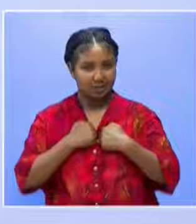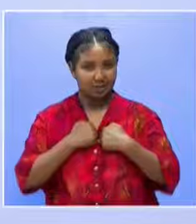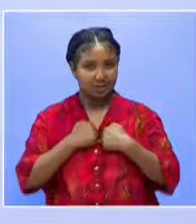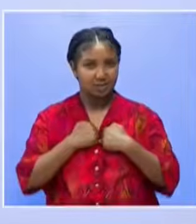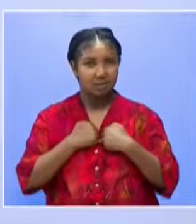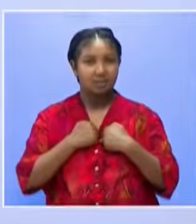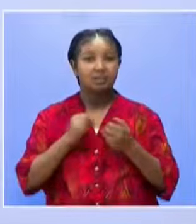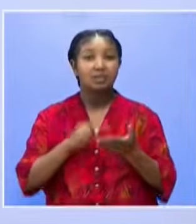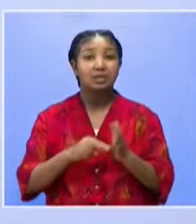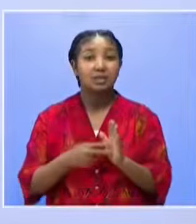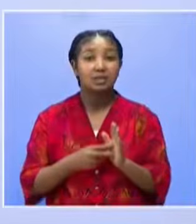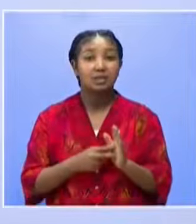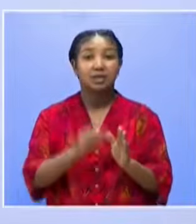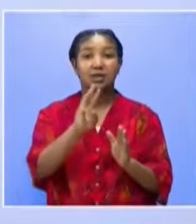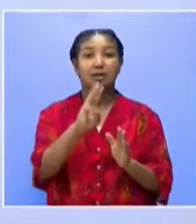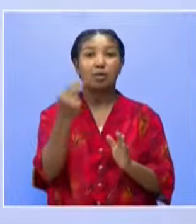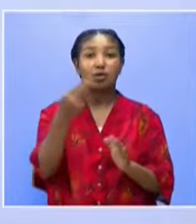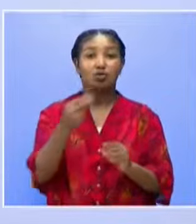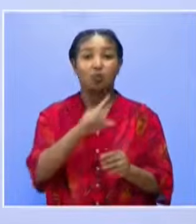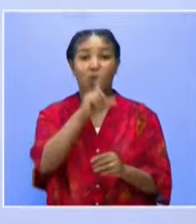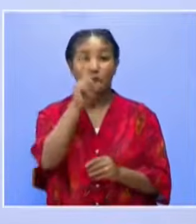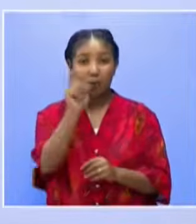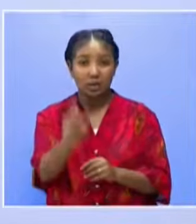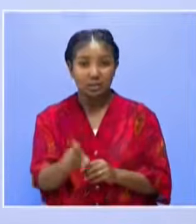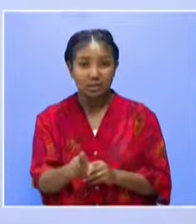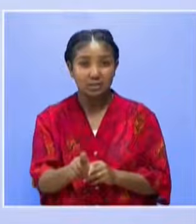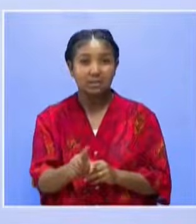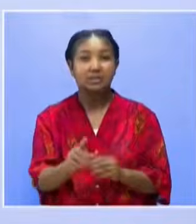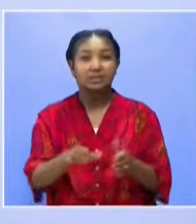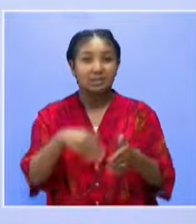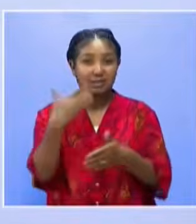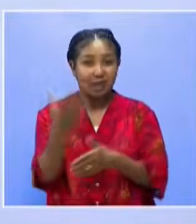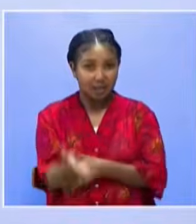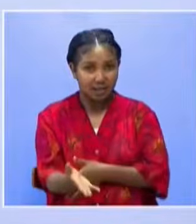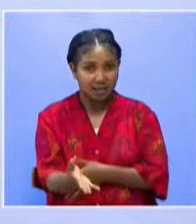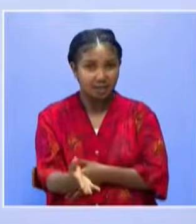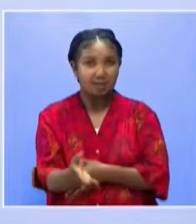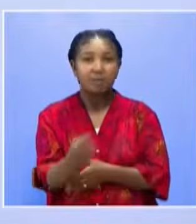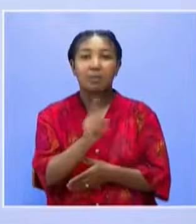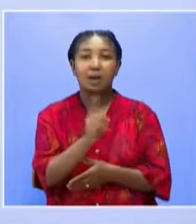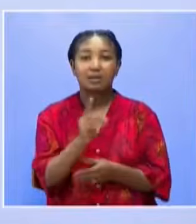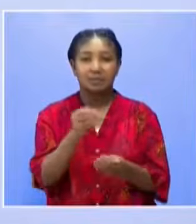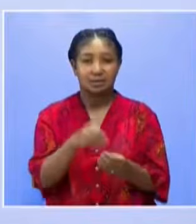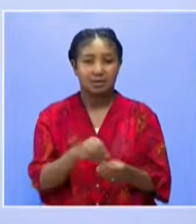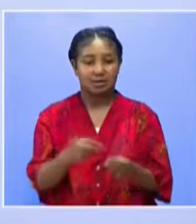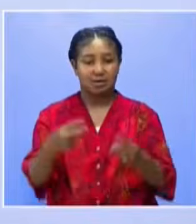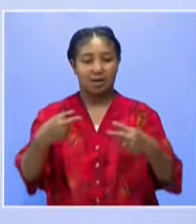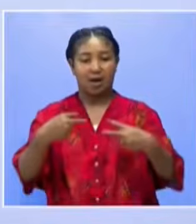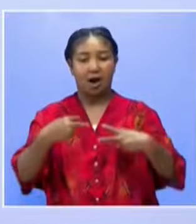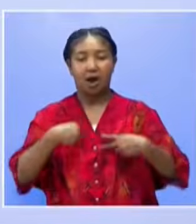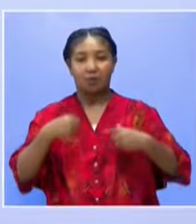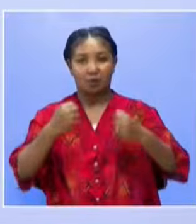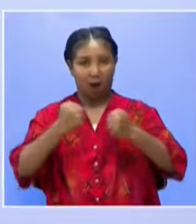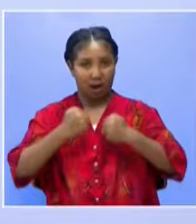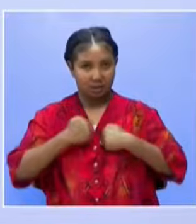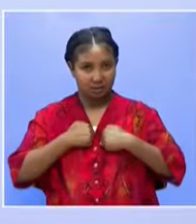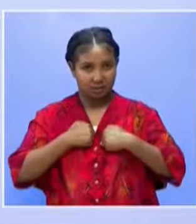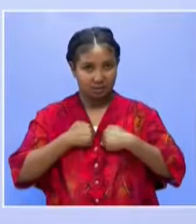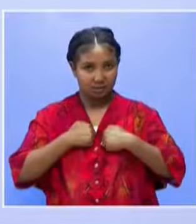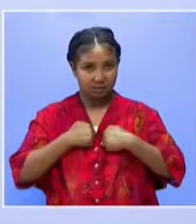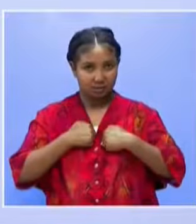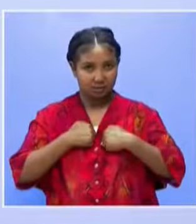This means W2 question, then plus what? Has or